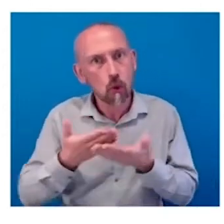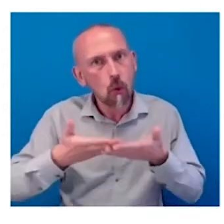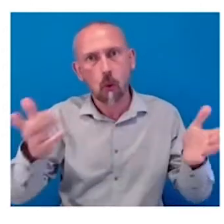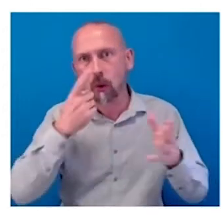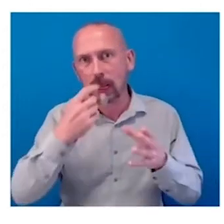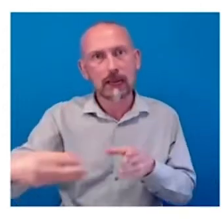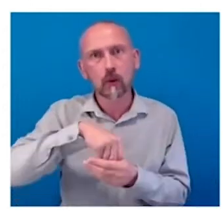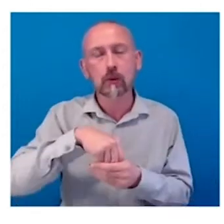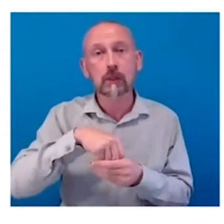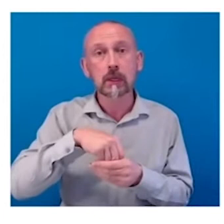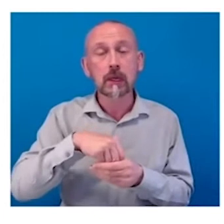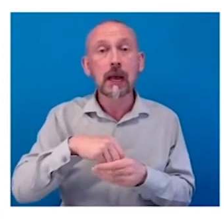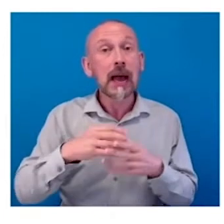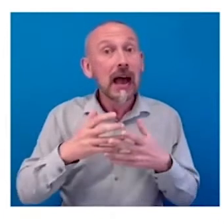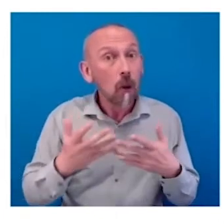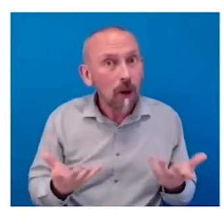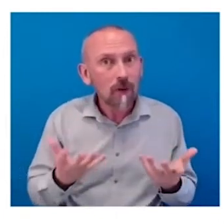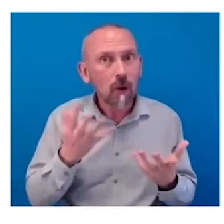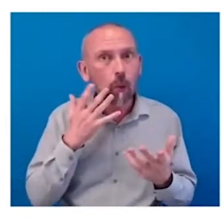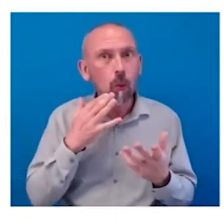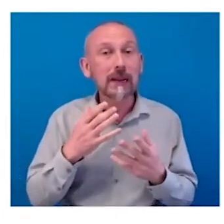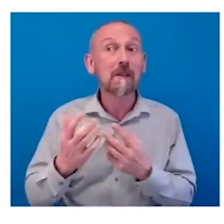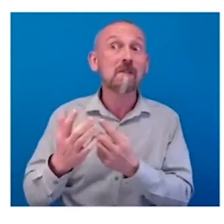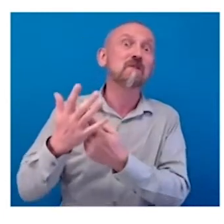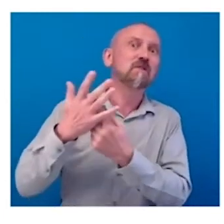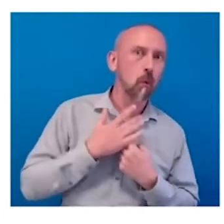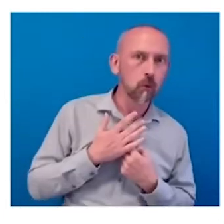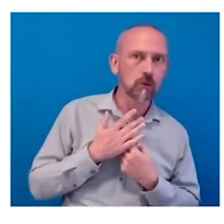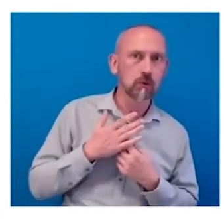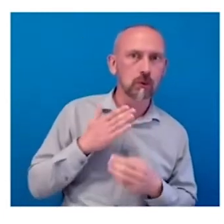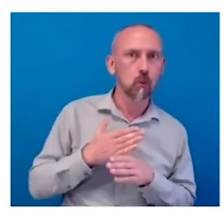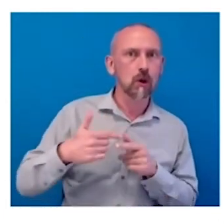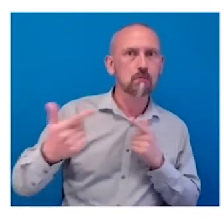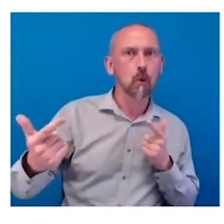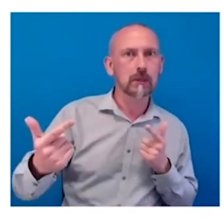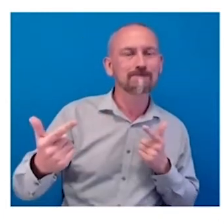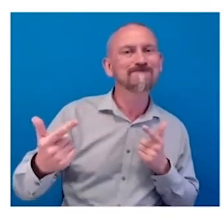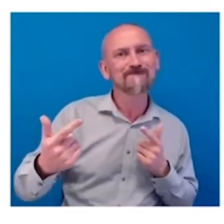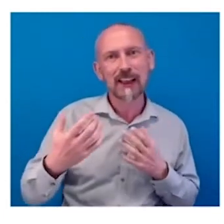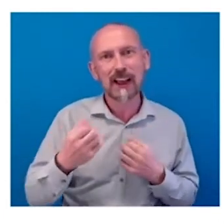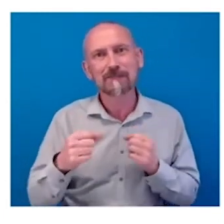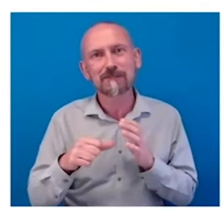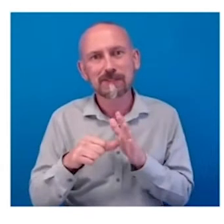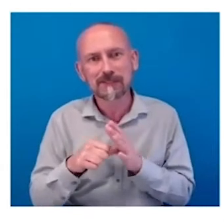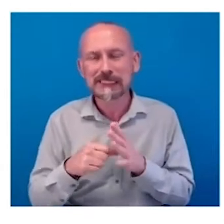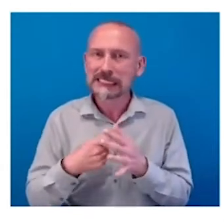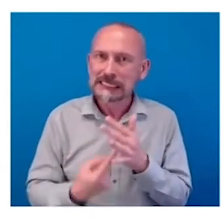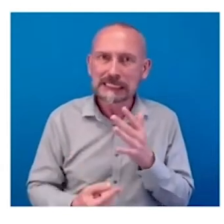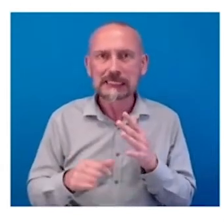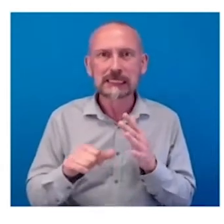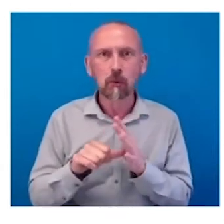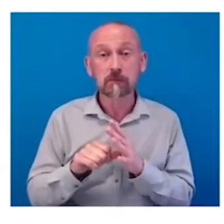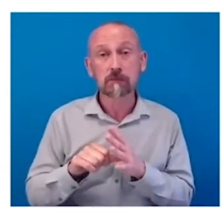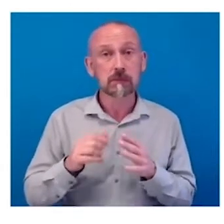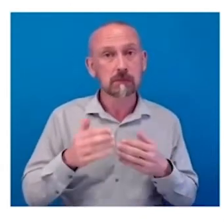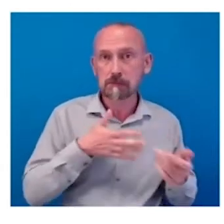disabled people are forced to start working remotely, or if anyone is forced to start working remotely, that also raises all sorts of challenges when it comes to